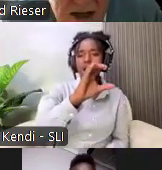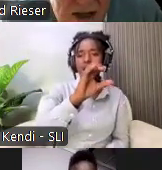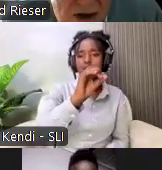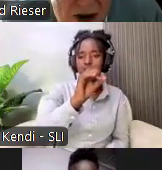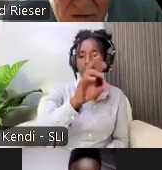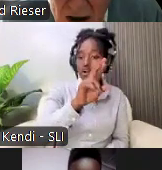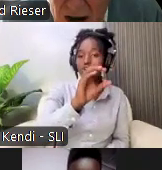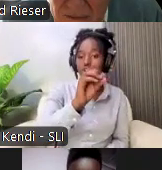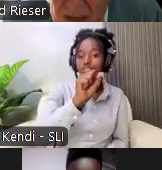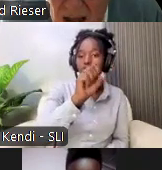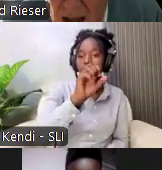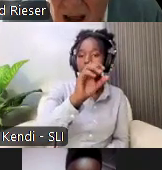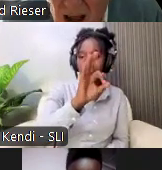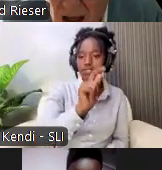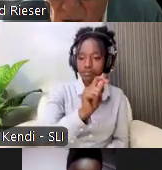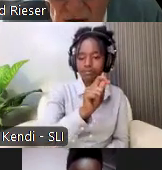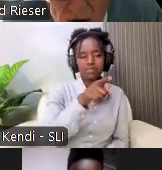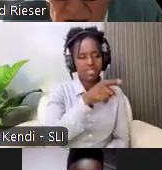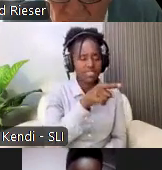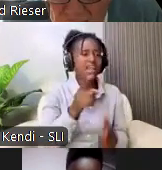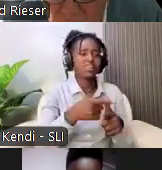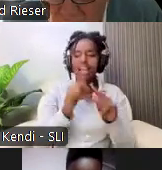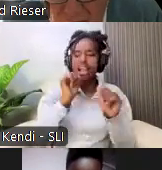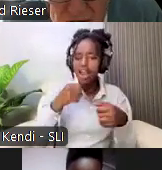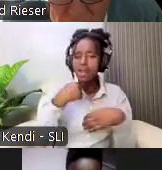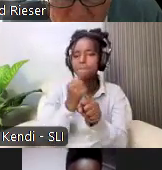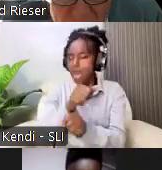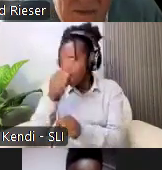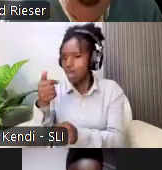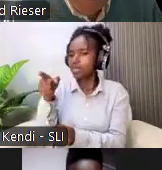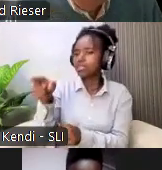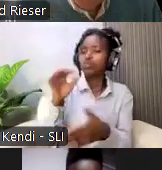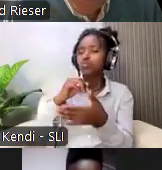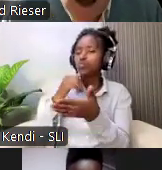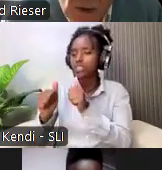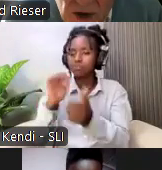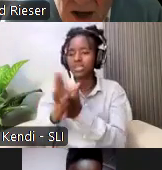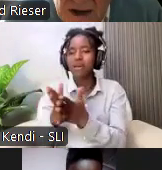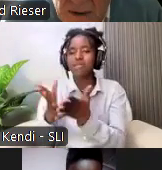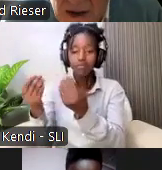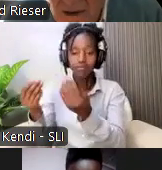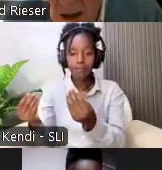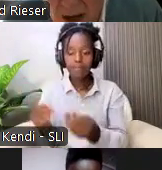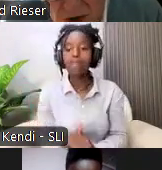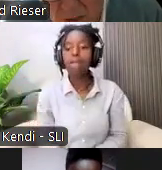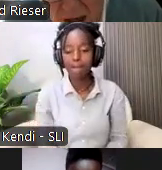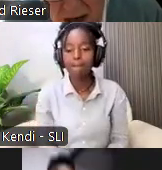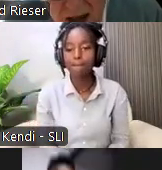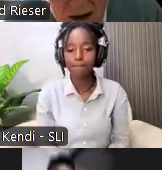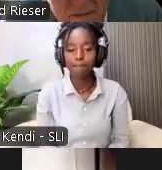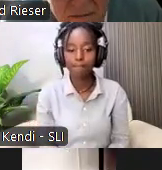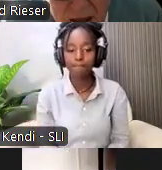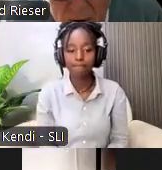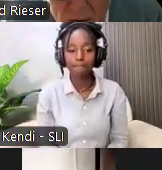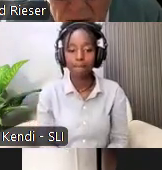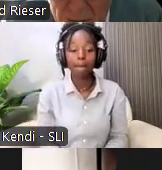which is a screen reader, which costs around $1,200. An alternative was developed by two blind